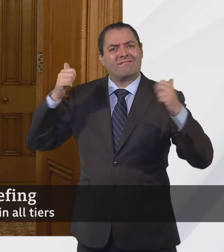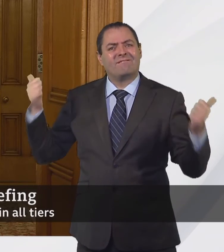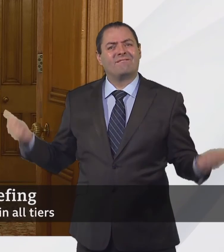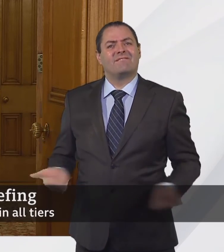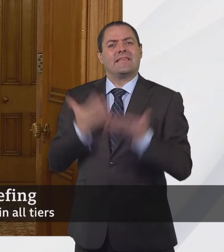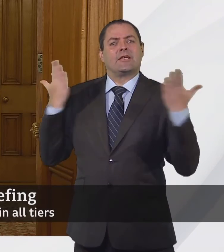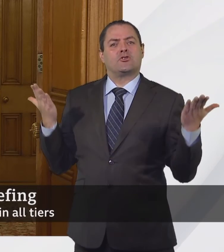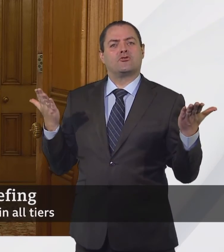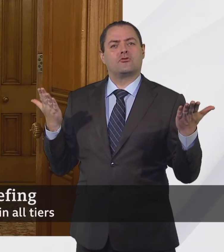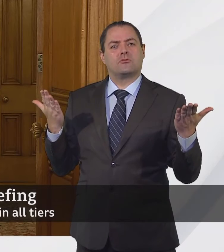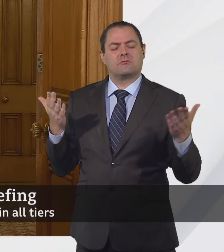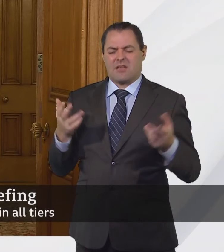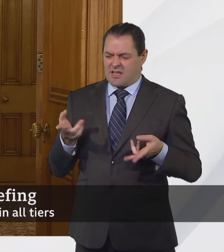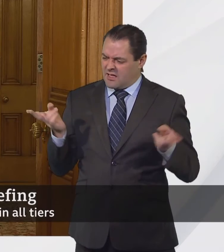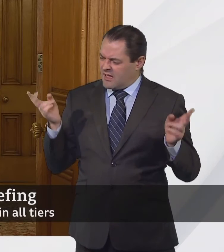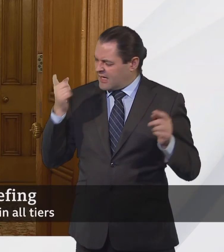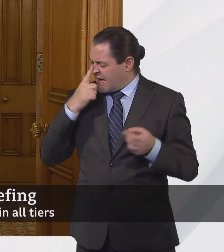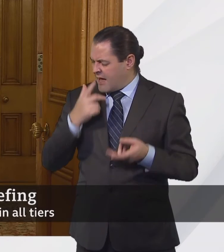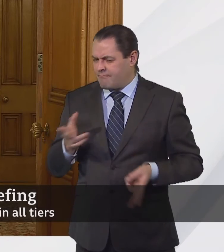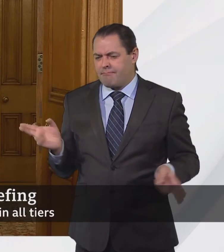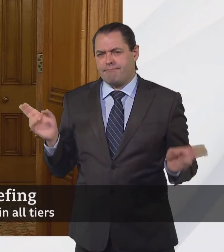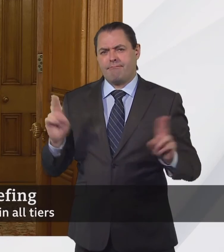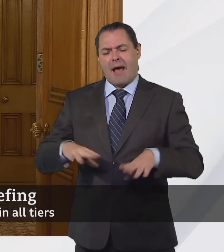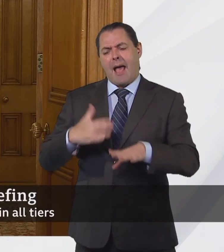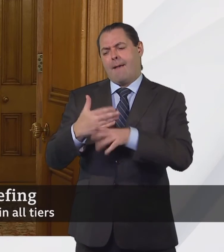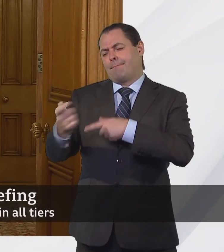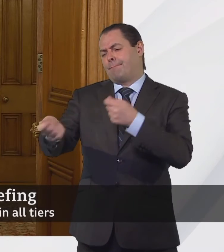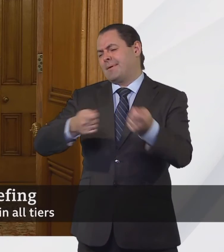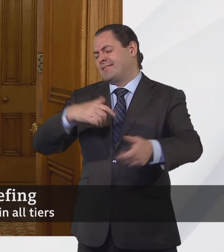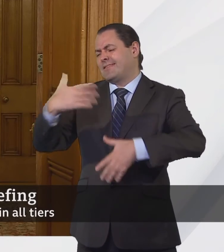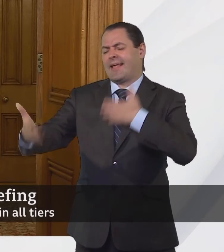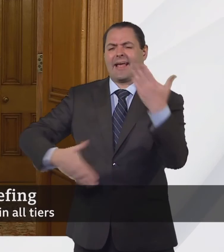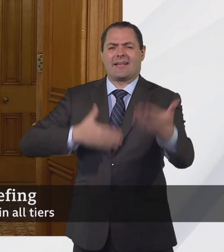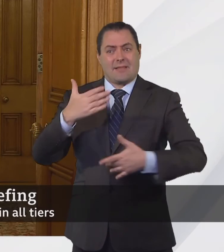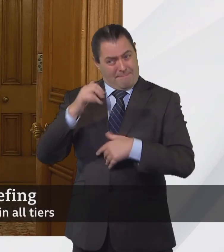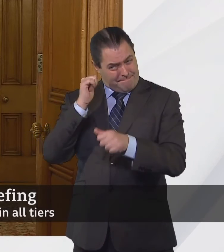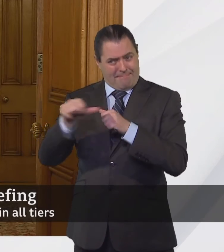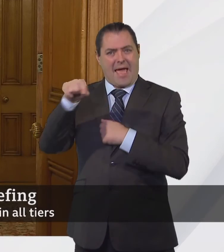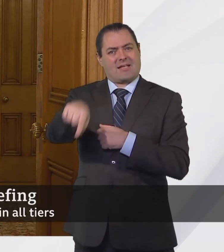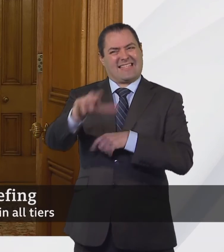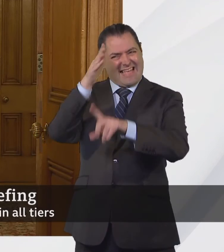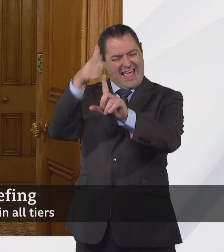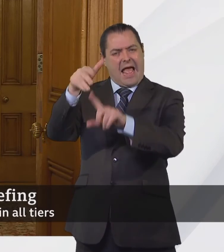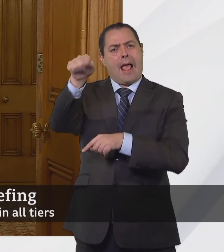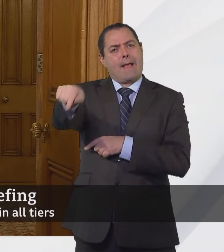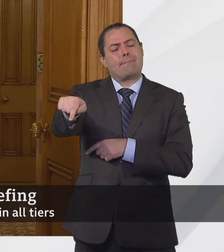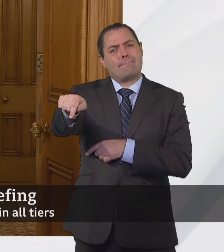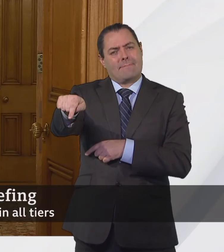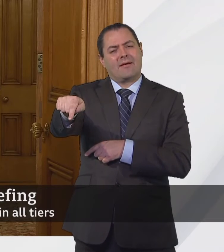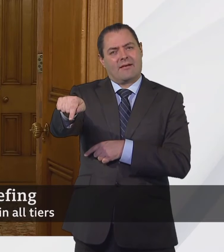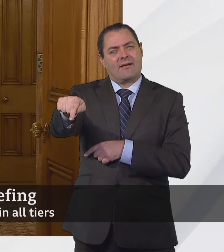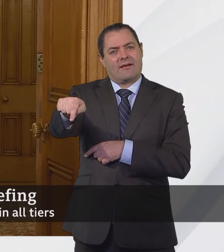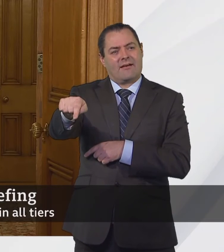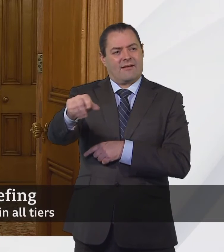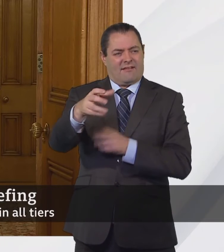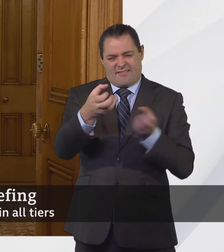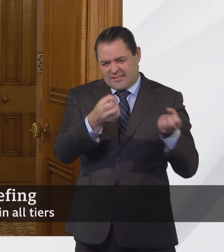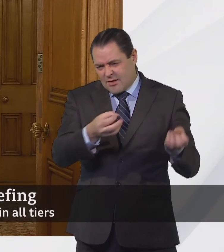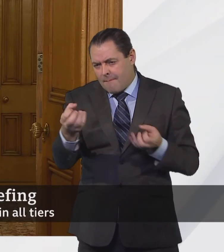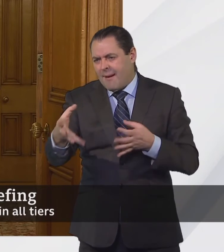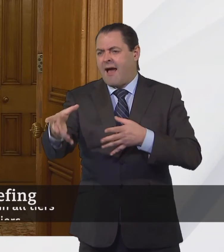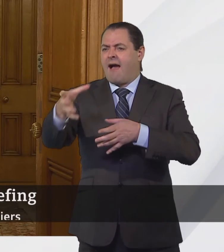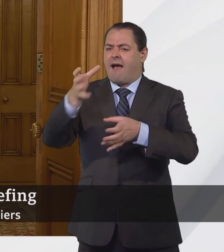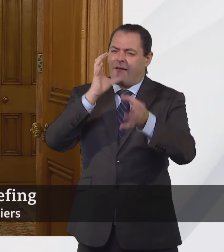get them victualling, supplying the hospitality trade again, all the things that they depend on,